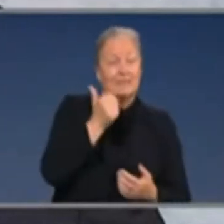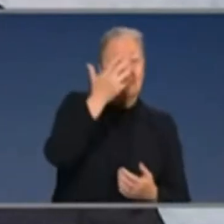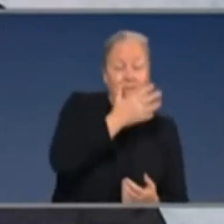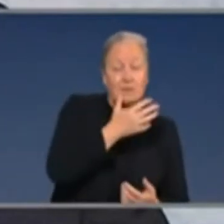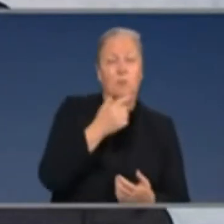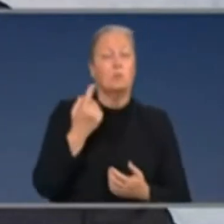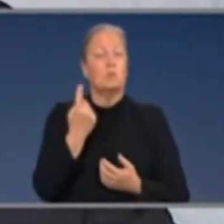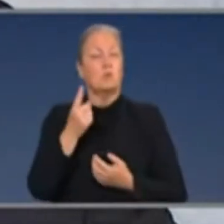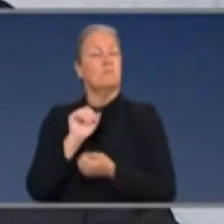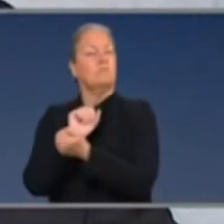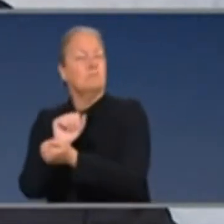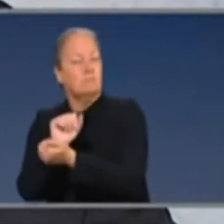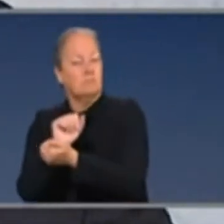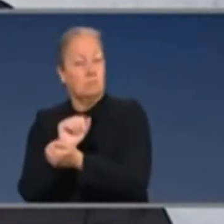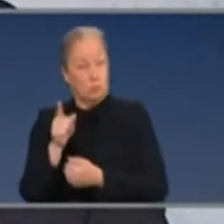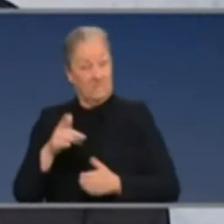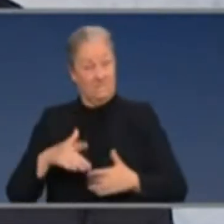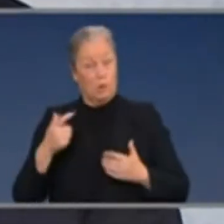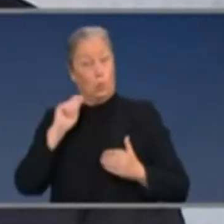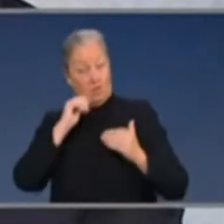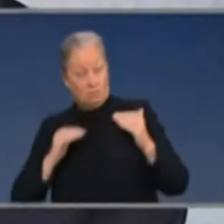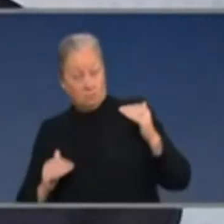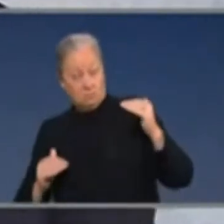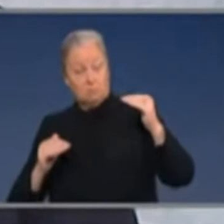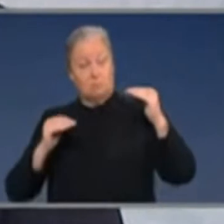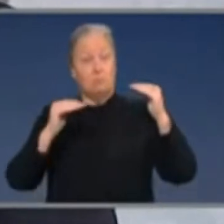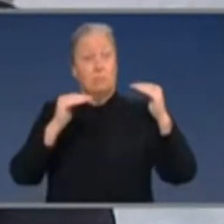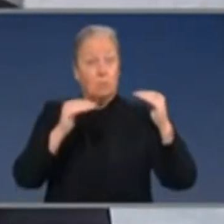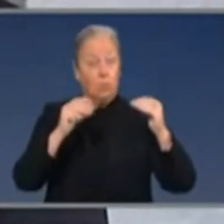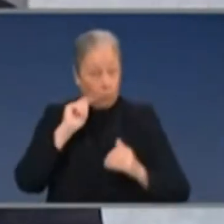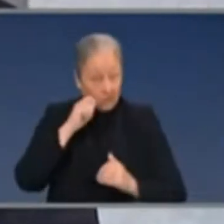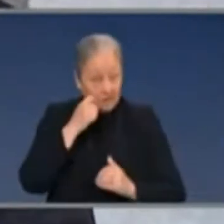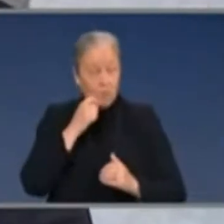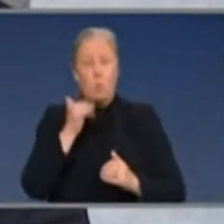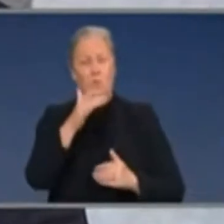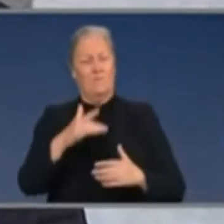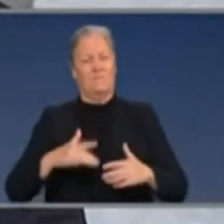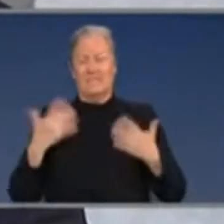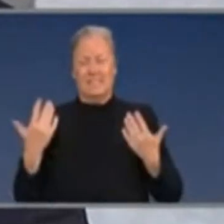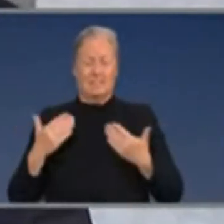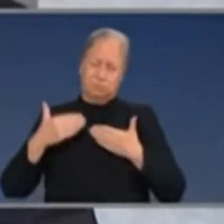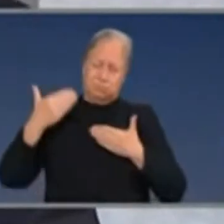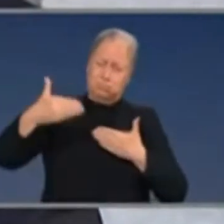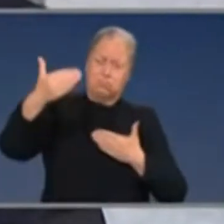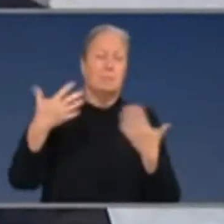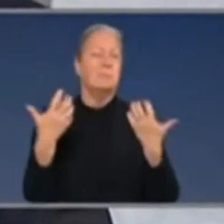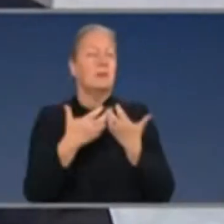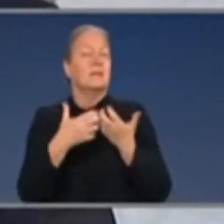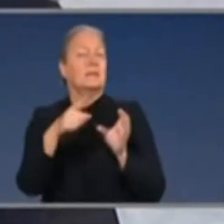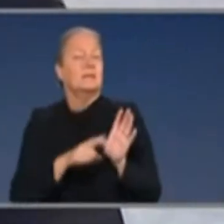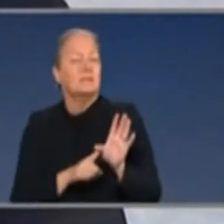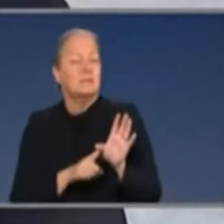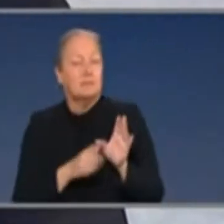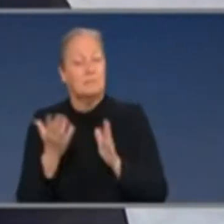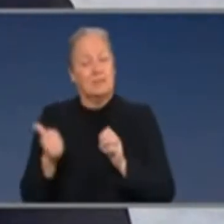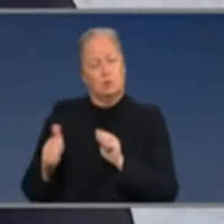that these targets, the benefits, will reach to that generation now, or will this take almost a whole generation for them, for